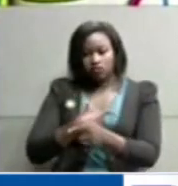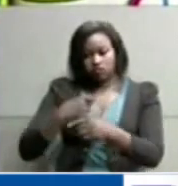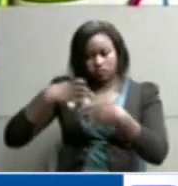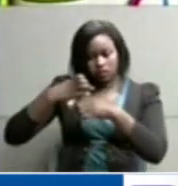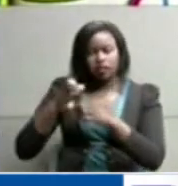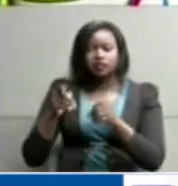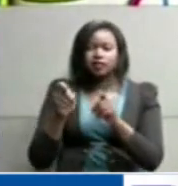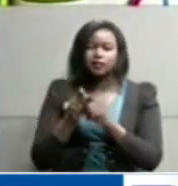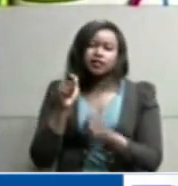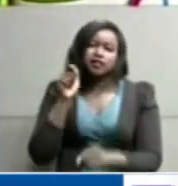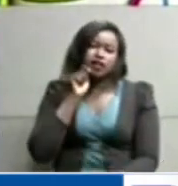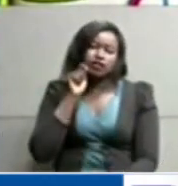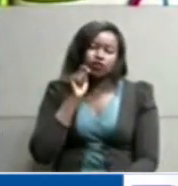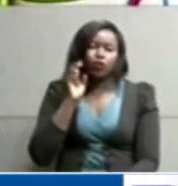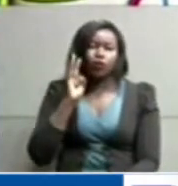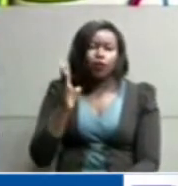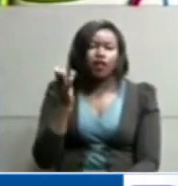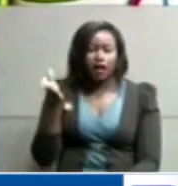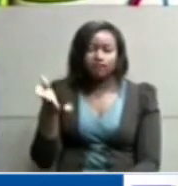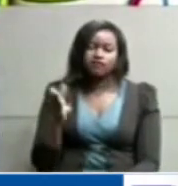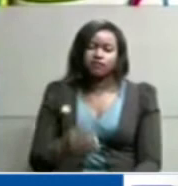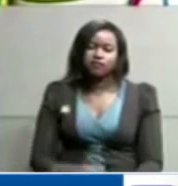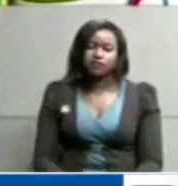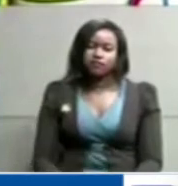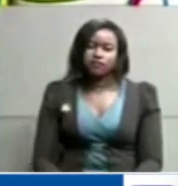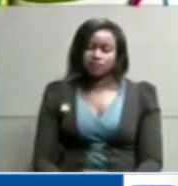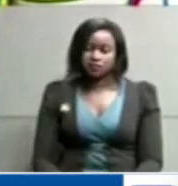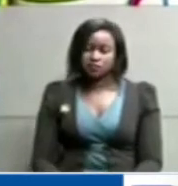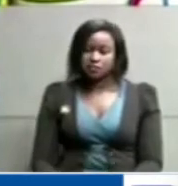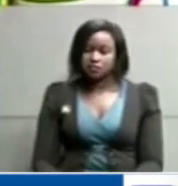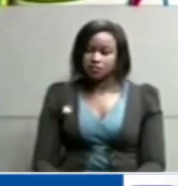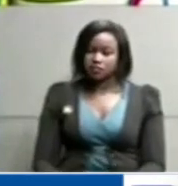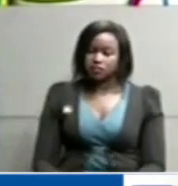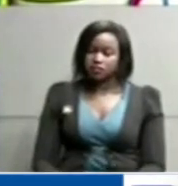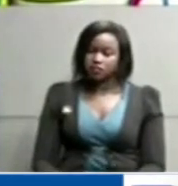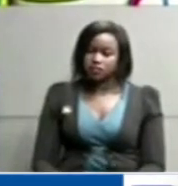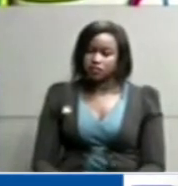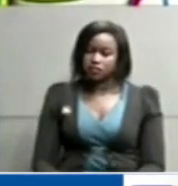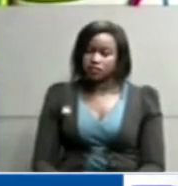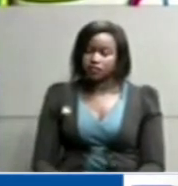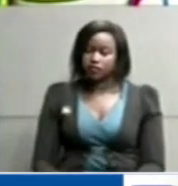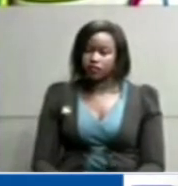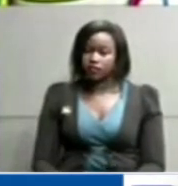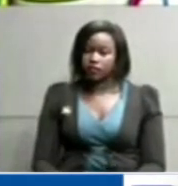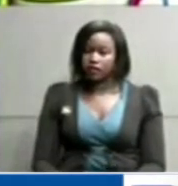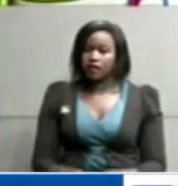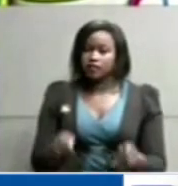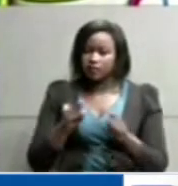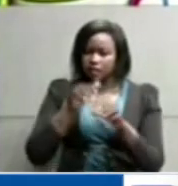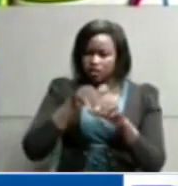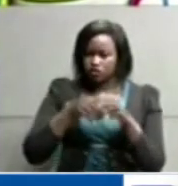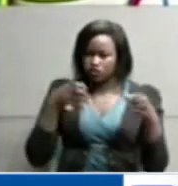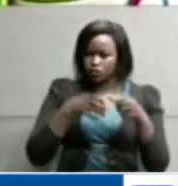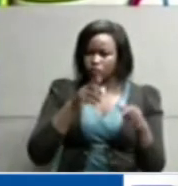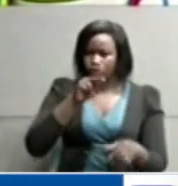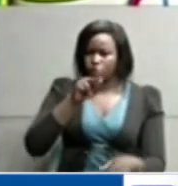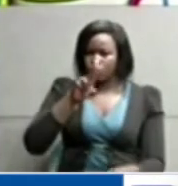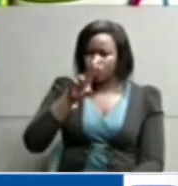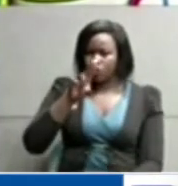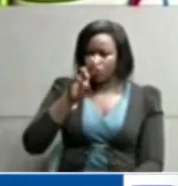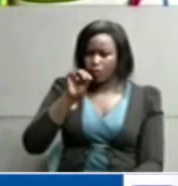be having Bateso Teso, the other Teso. Yes. Including the Kumam,